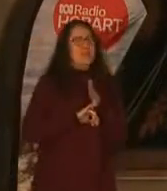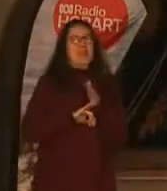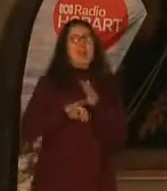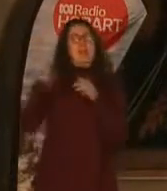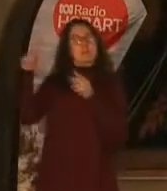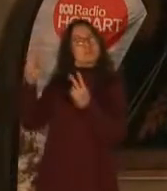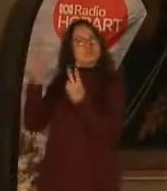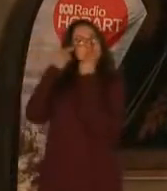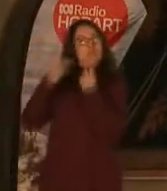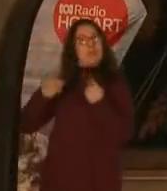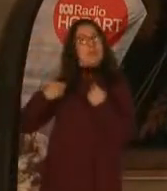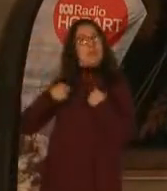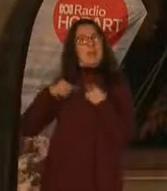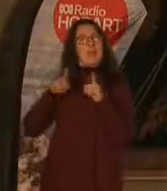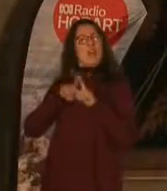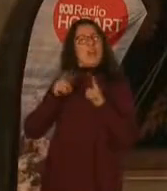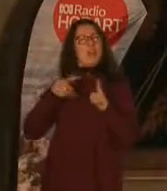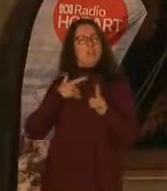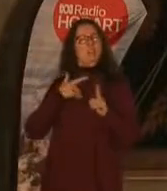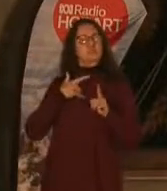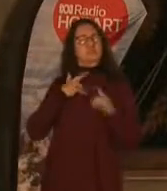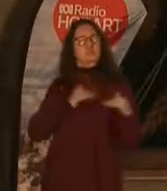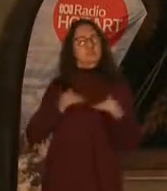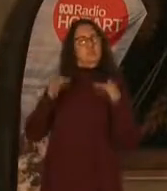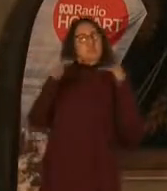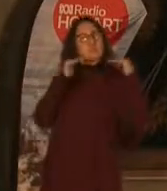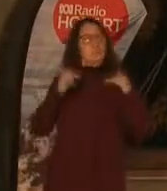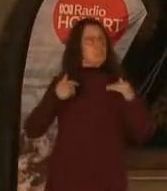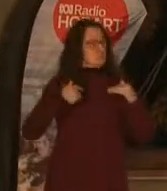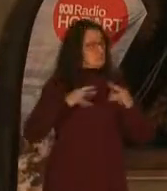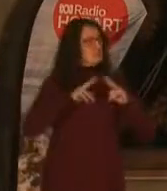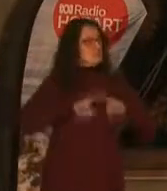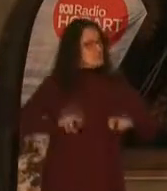researcher in a university,